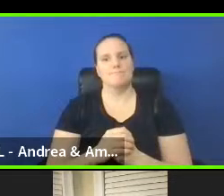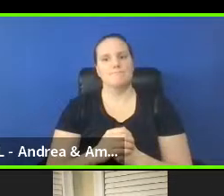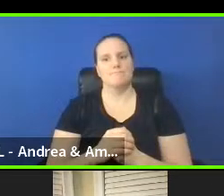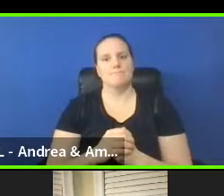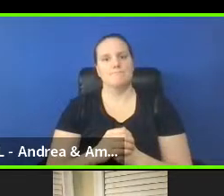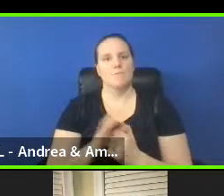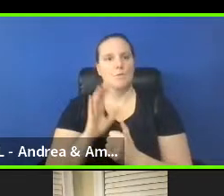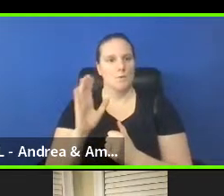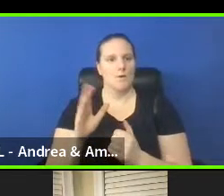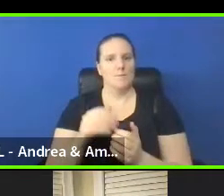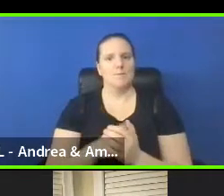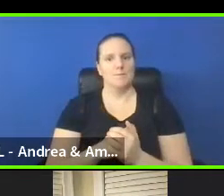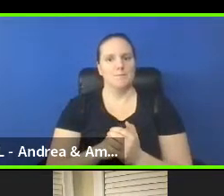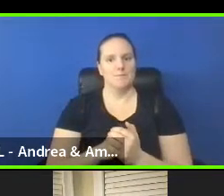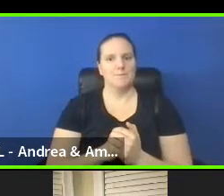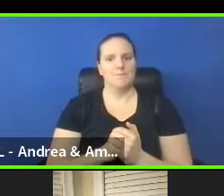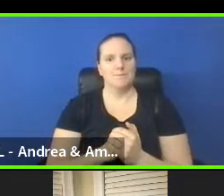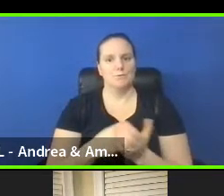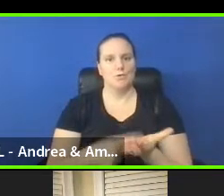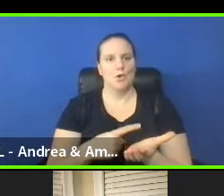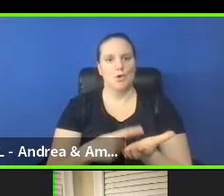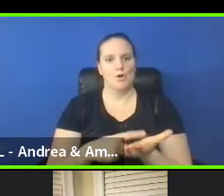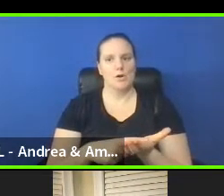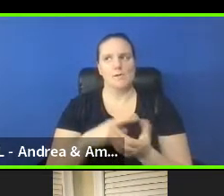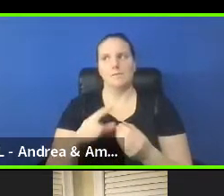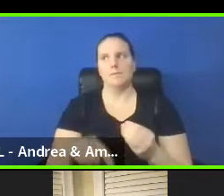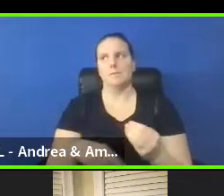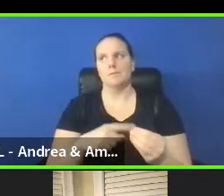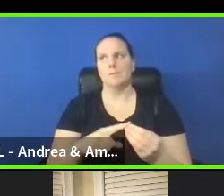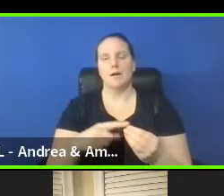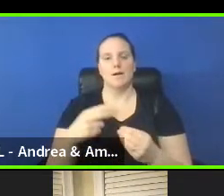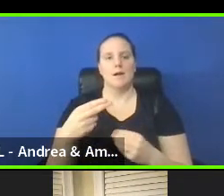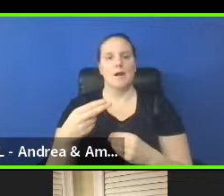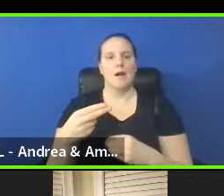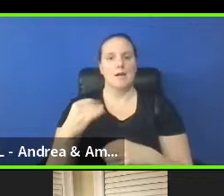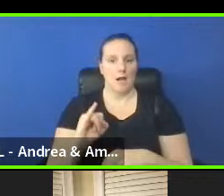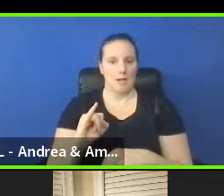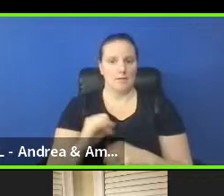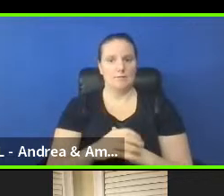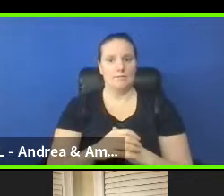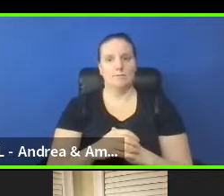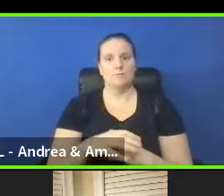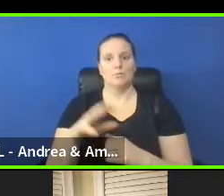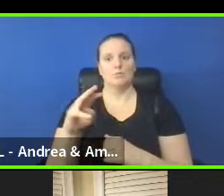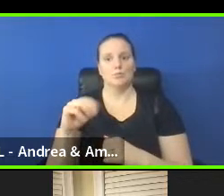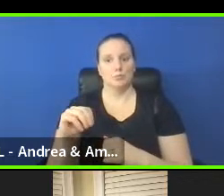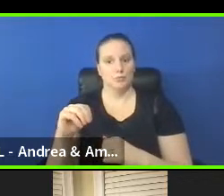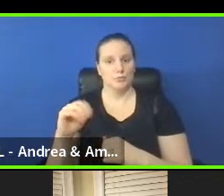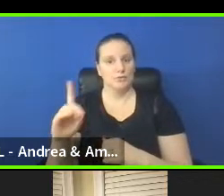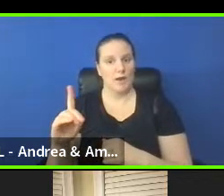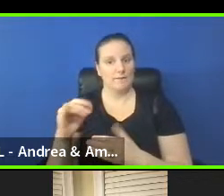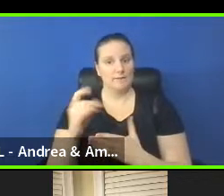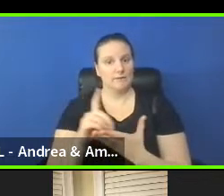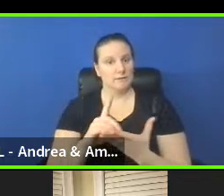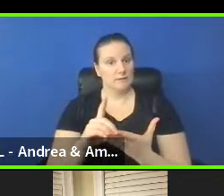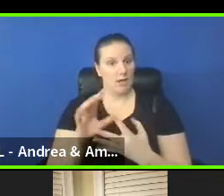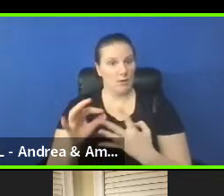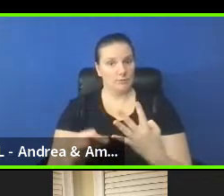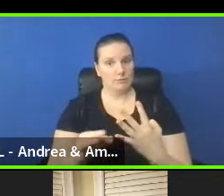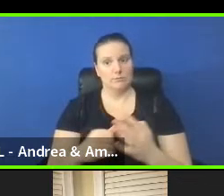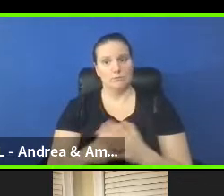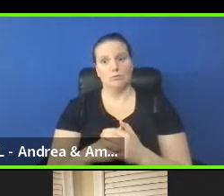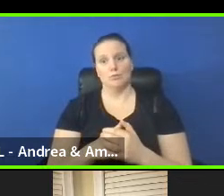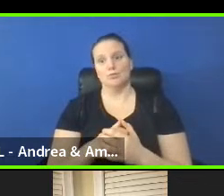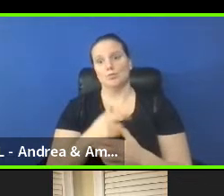we will be talking about Hayden Island, marine drive design options,